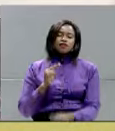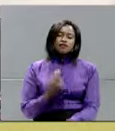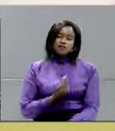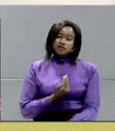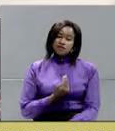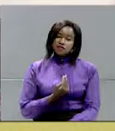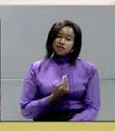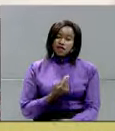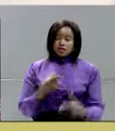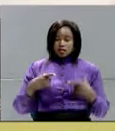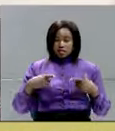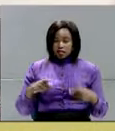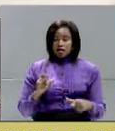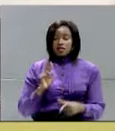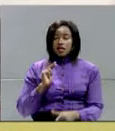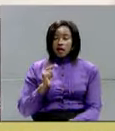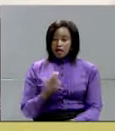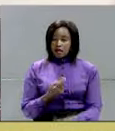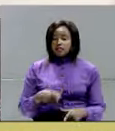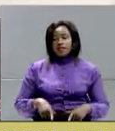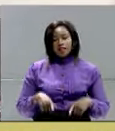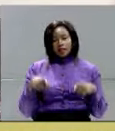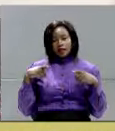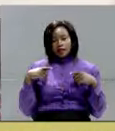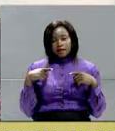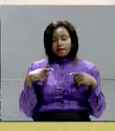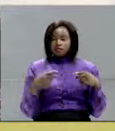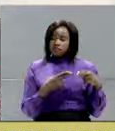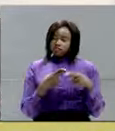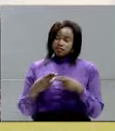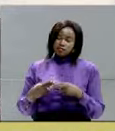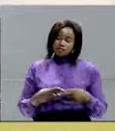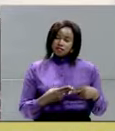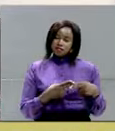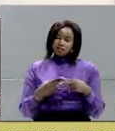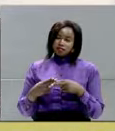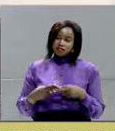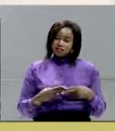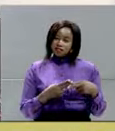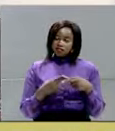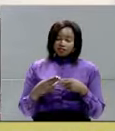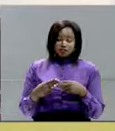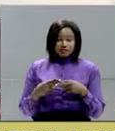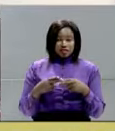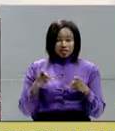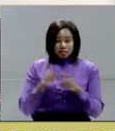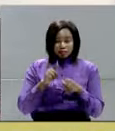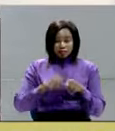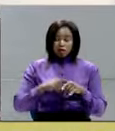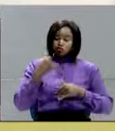And let us live a life of carefulness, even in our